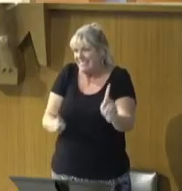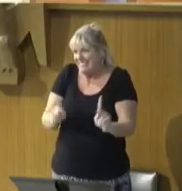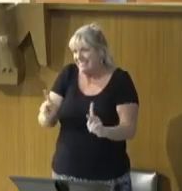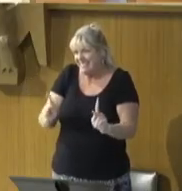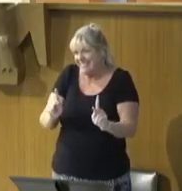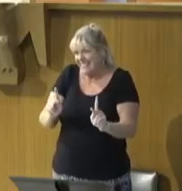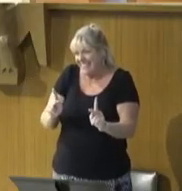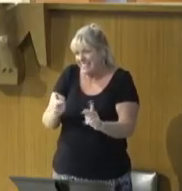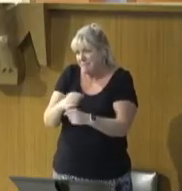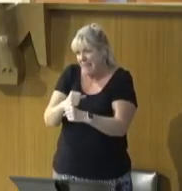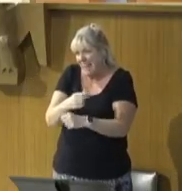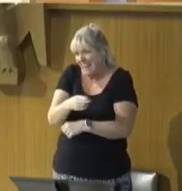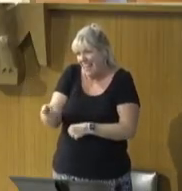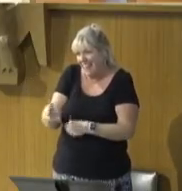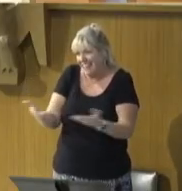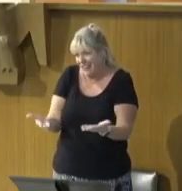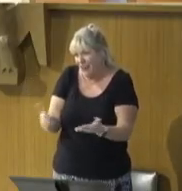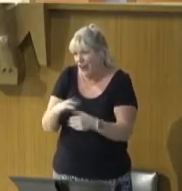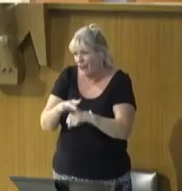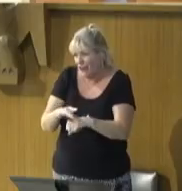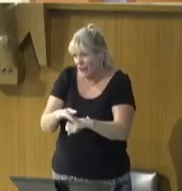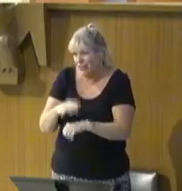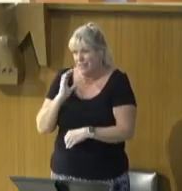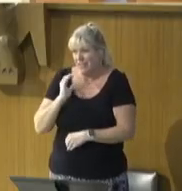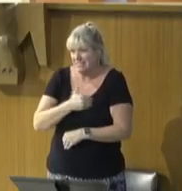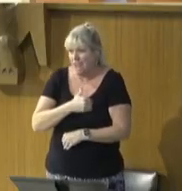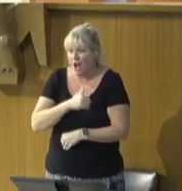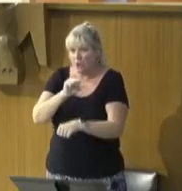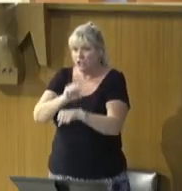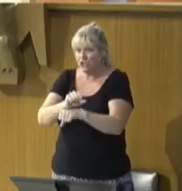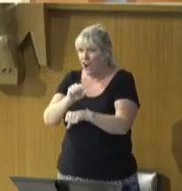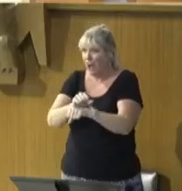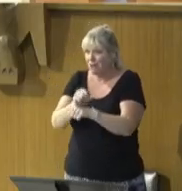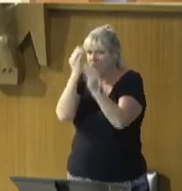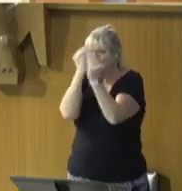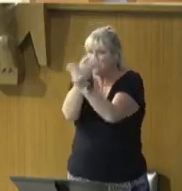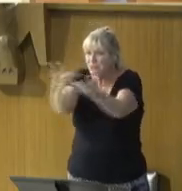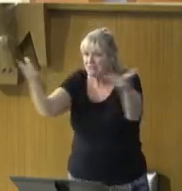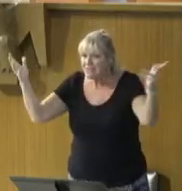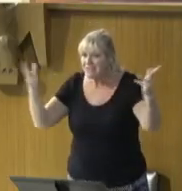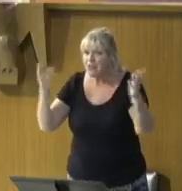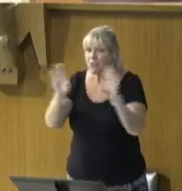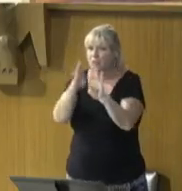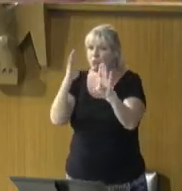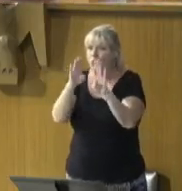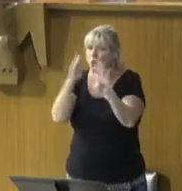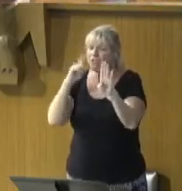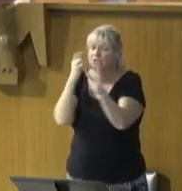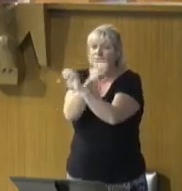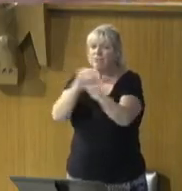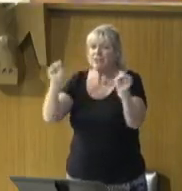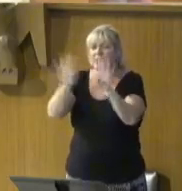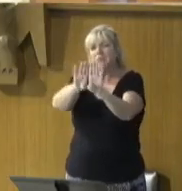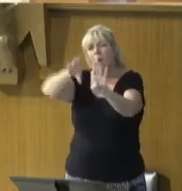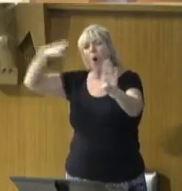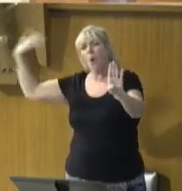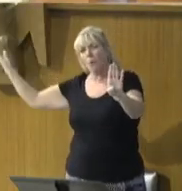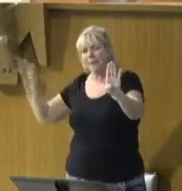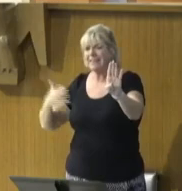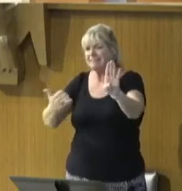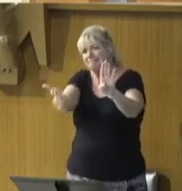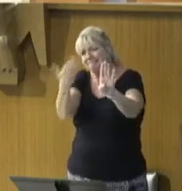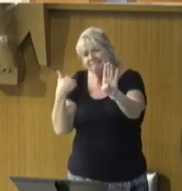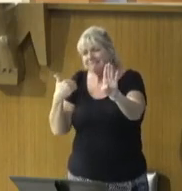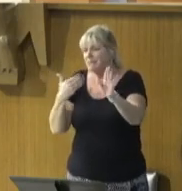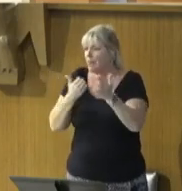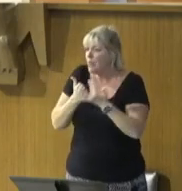on earth and it is our job to declare that the doors to freedom are open and together we must walk through them.